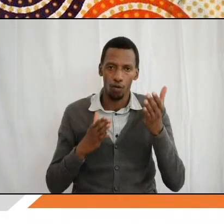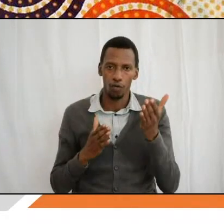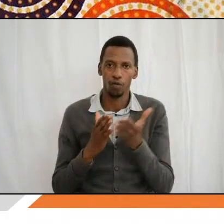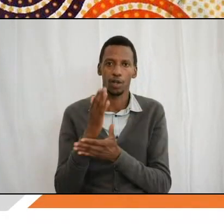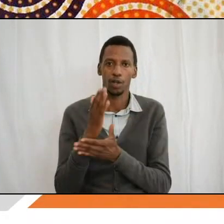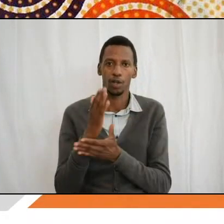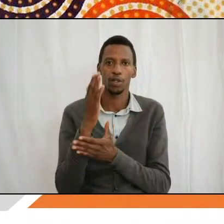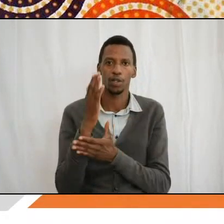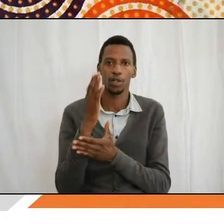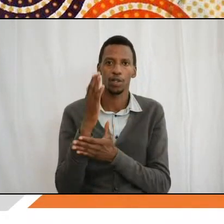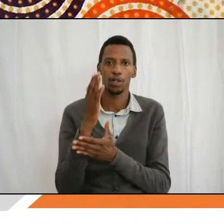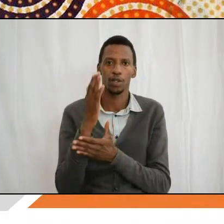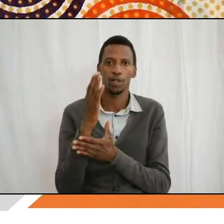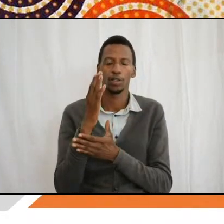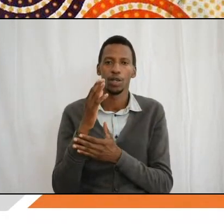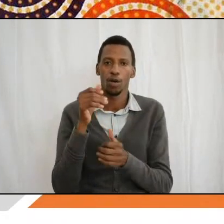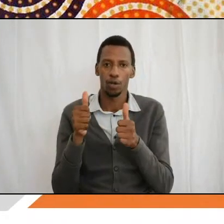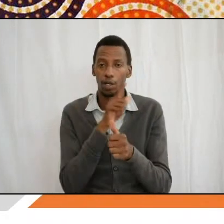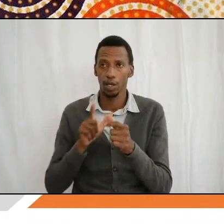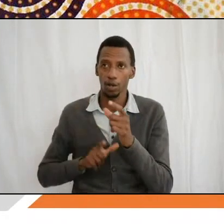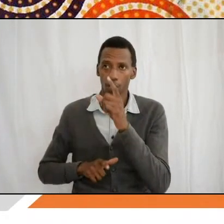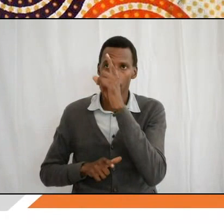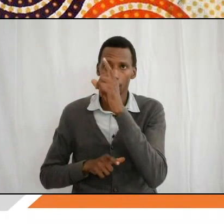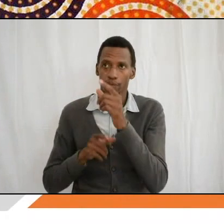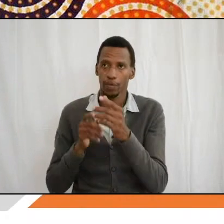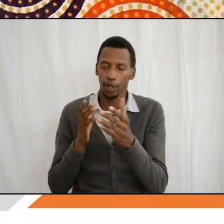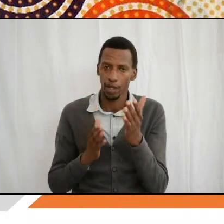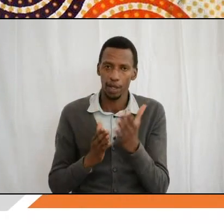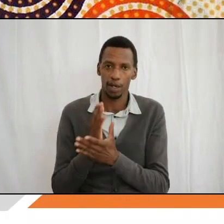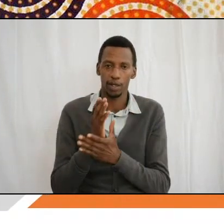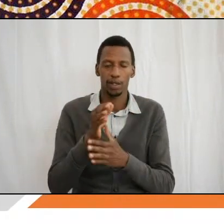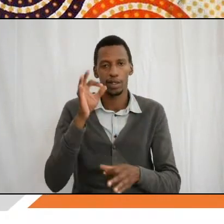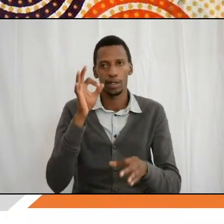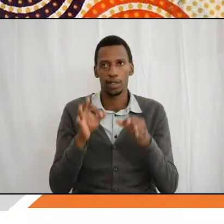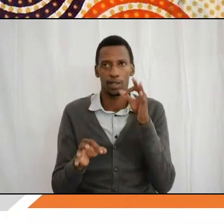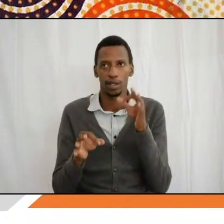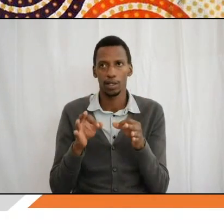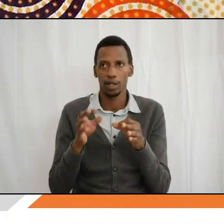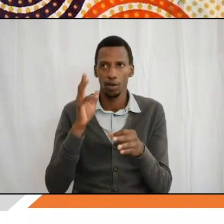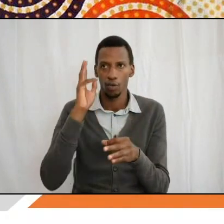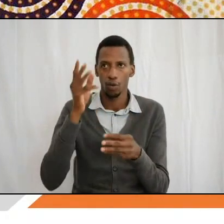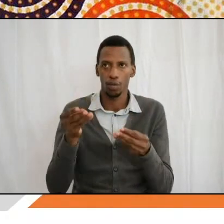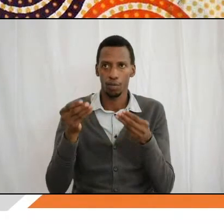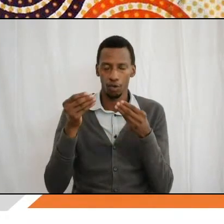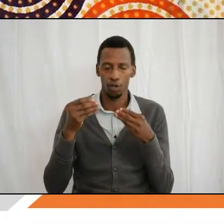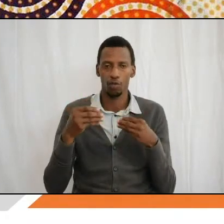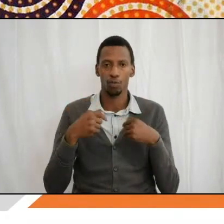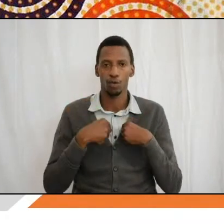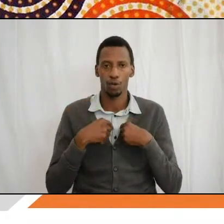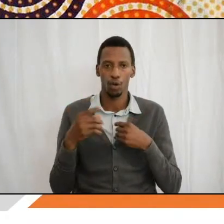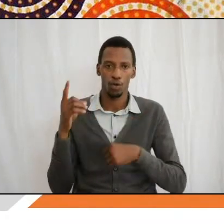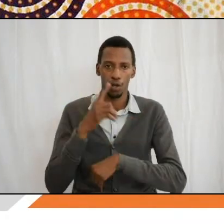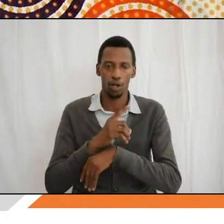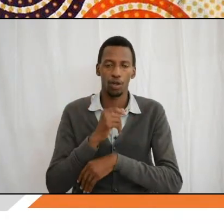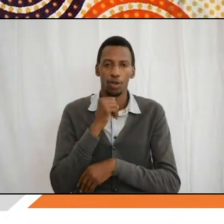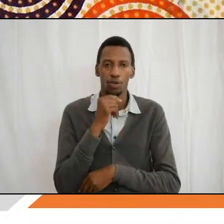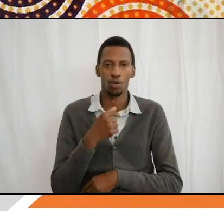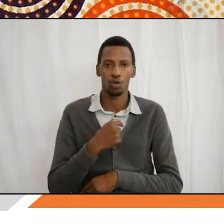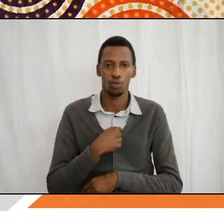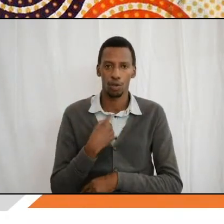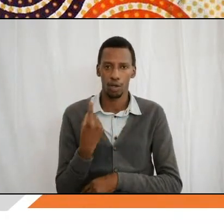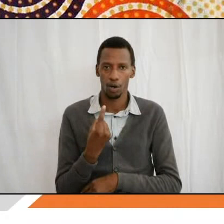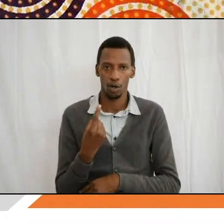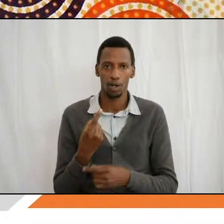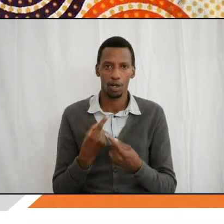the righteous judge, will give me on that day, but not to me only, but to all those who